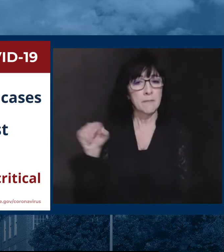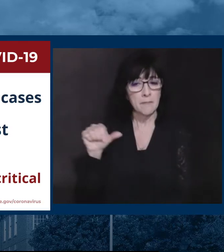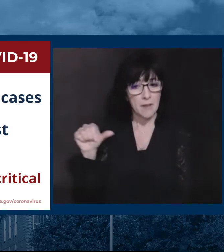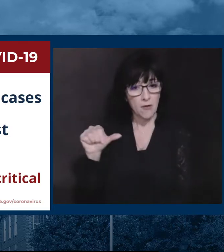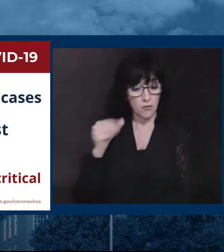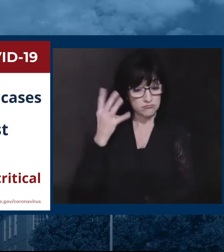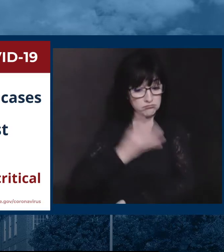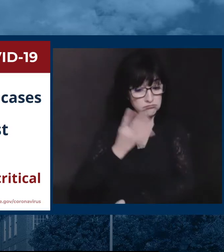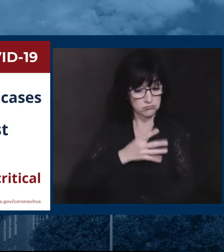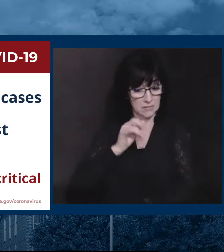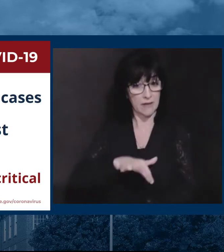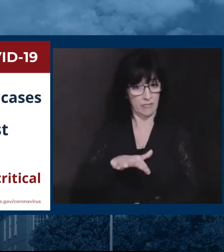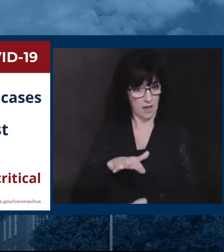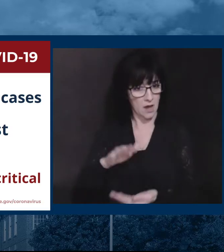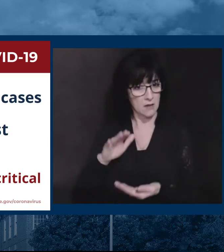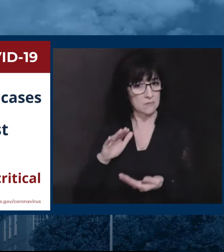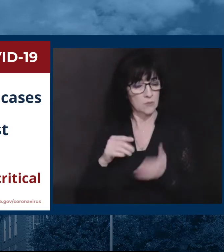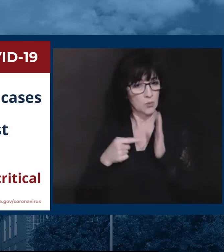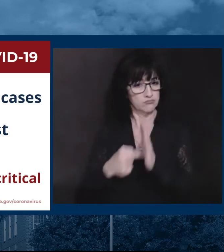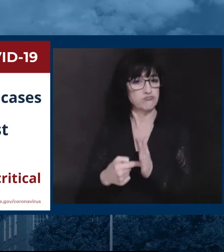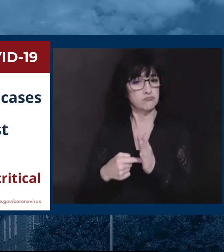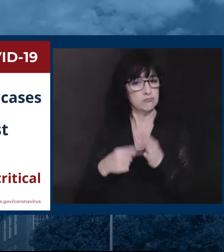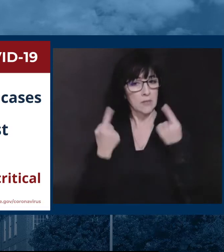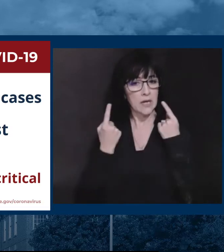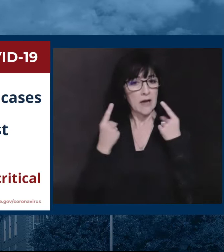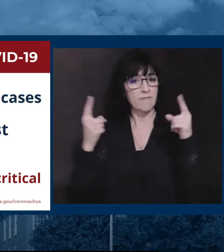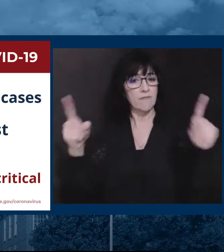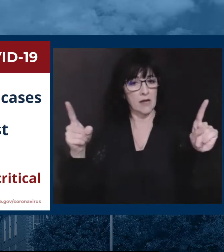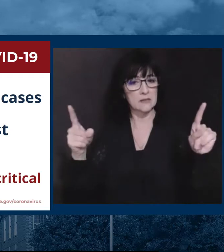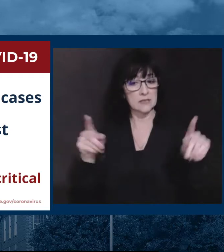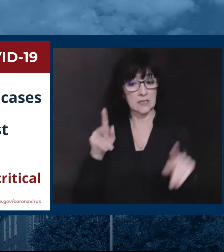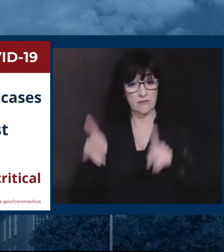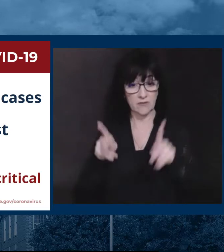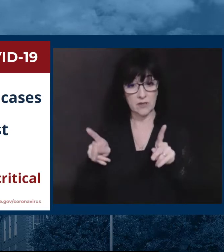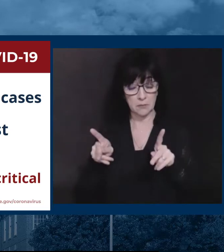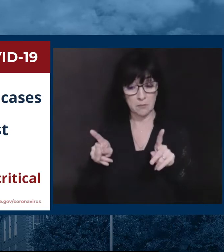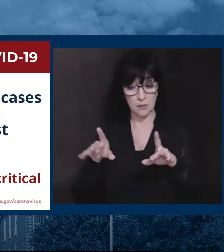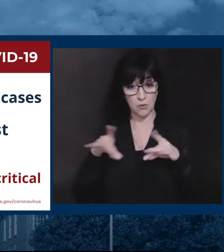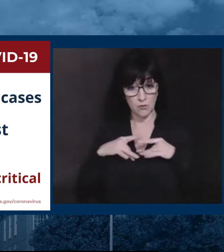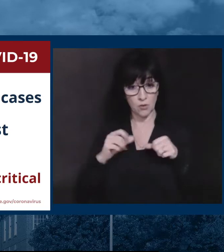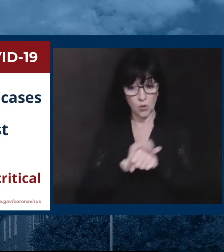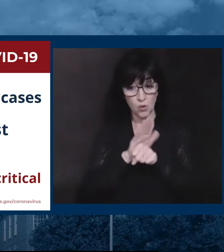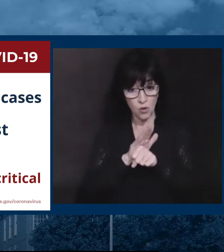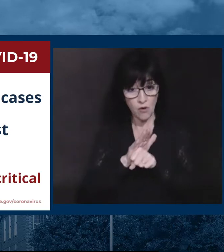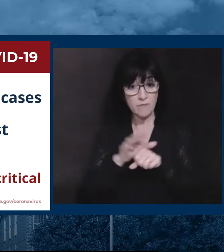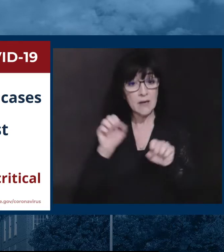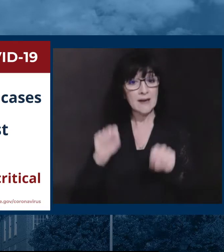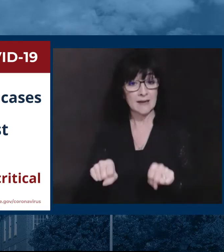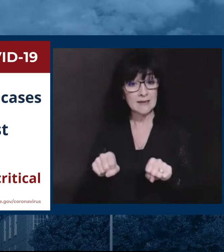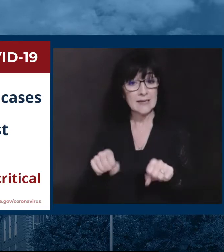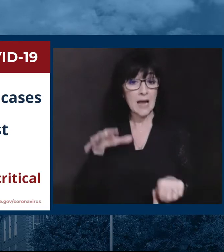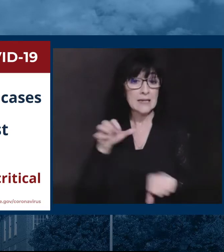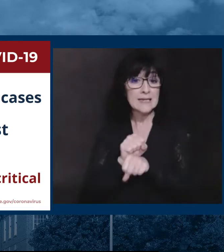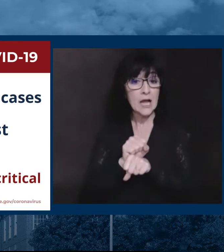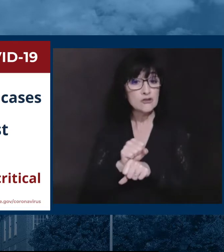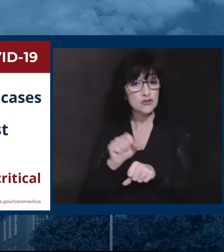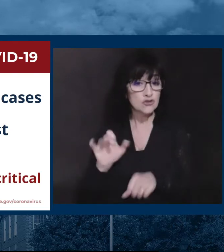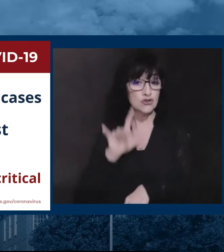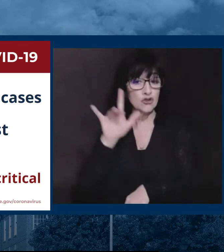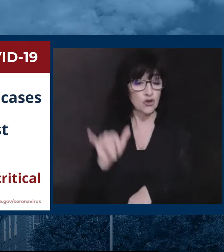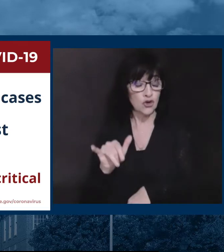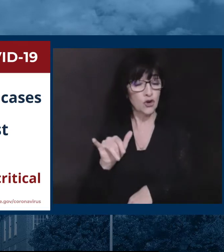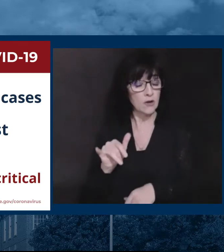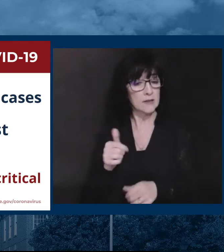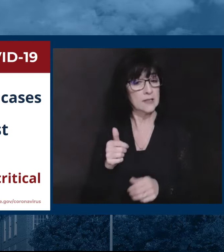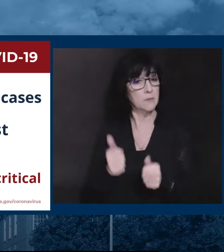be very effective in treating folks if they get it early, particularly those 65 and older,